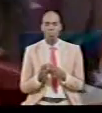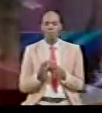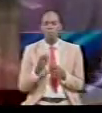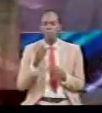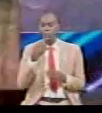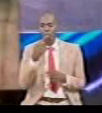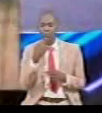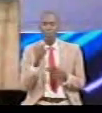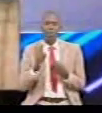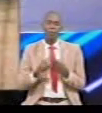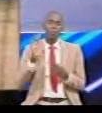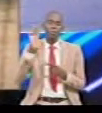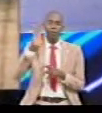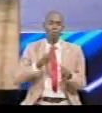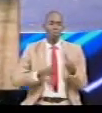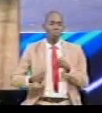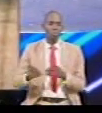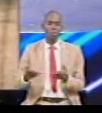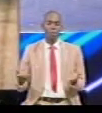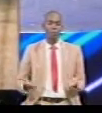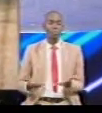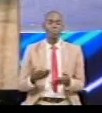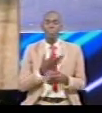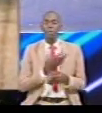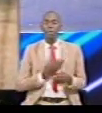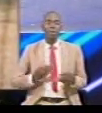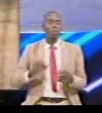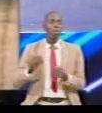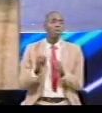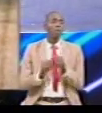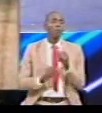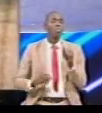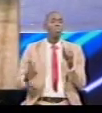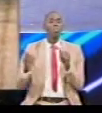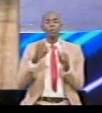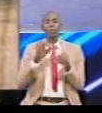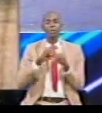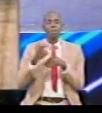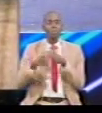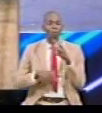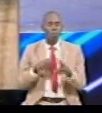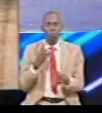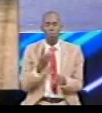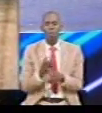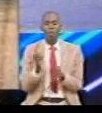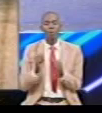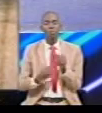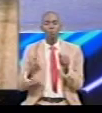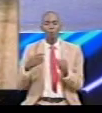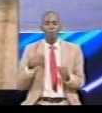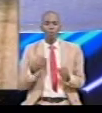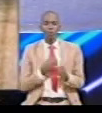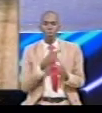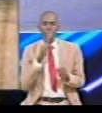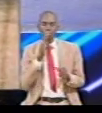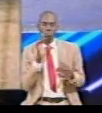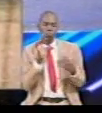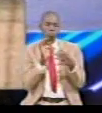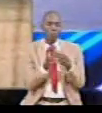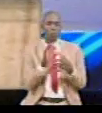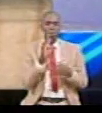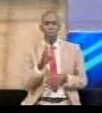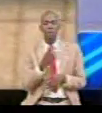Speak to your people here and all over the world, everywhere we're connected, and let